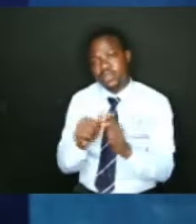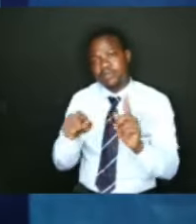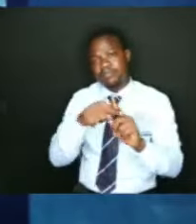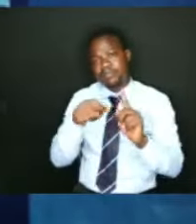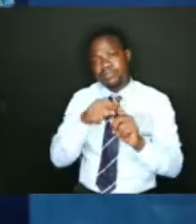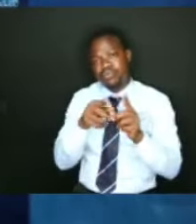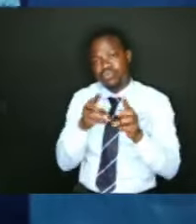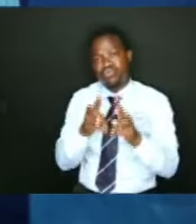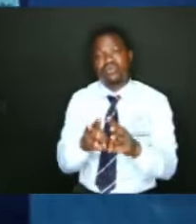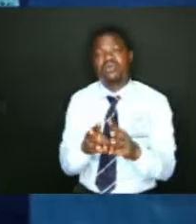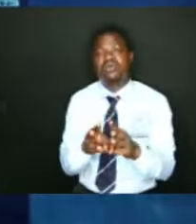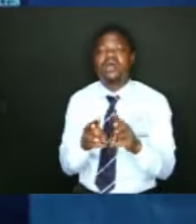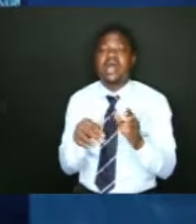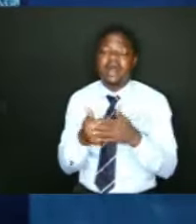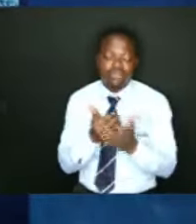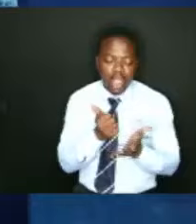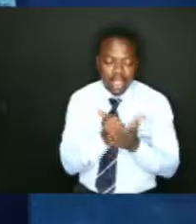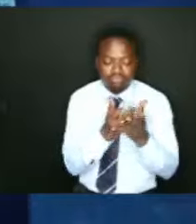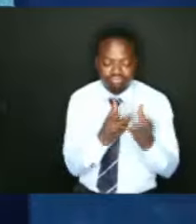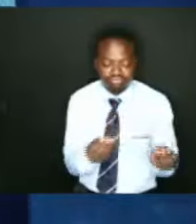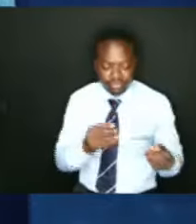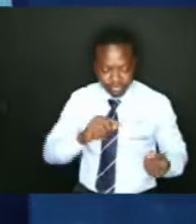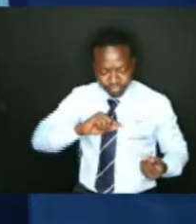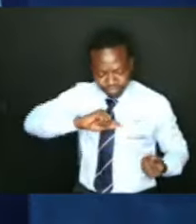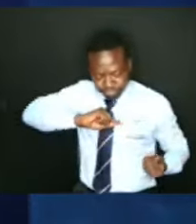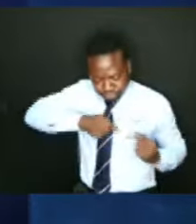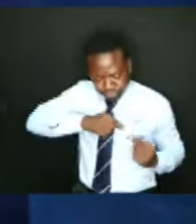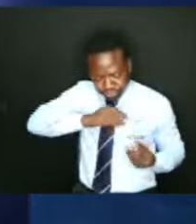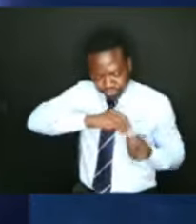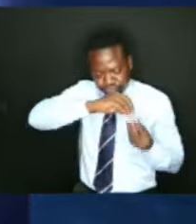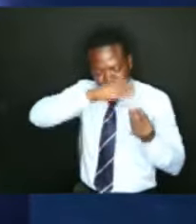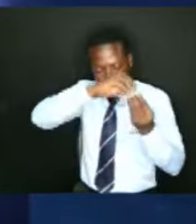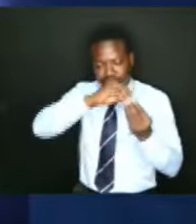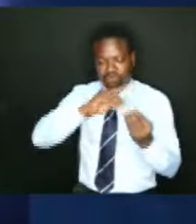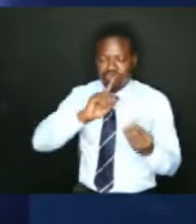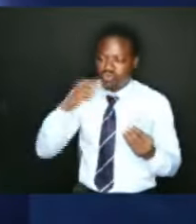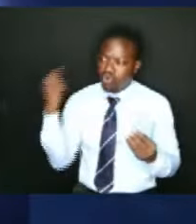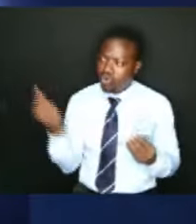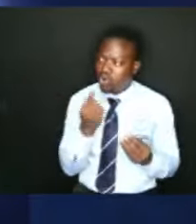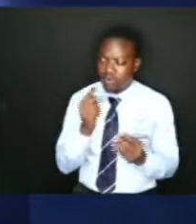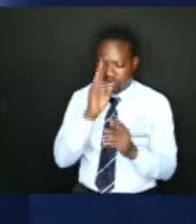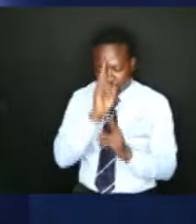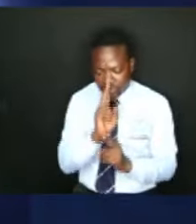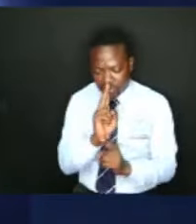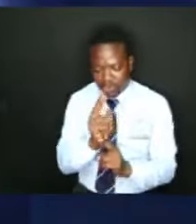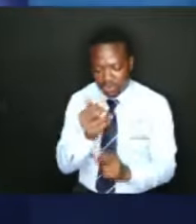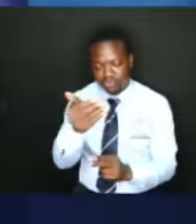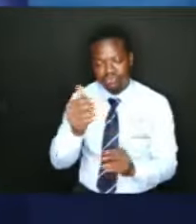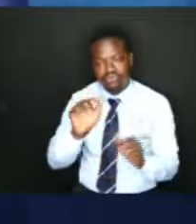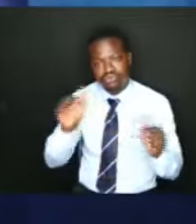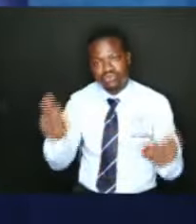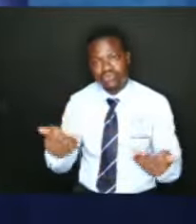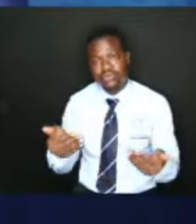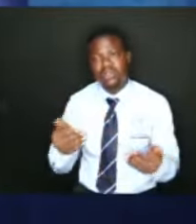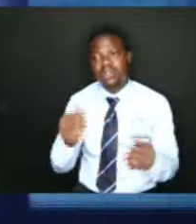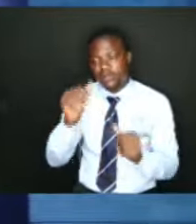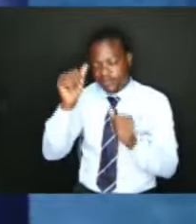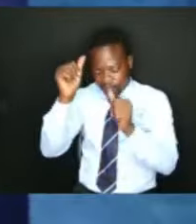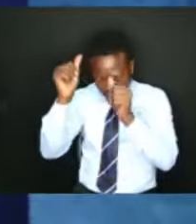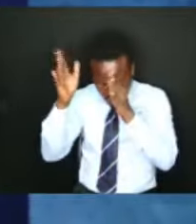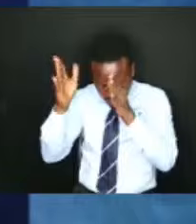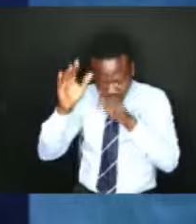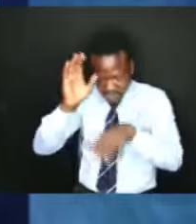positive dimension of dealing with bitterness. As always, it's my singular honor to introduce to the lectern our